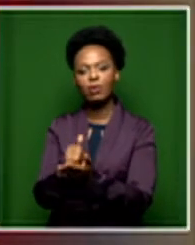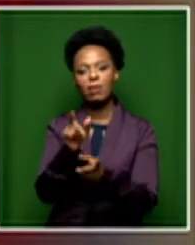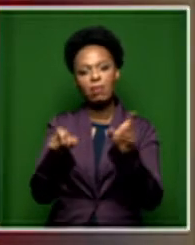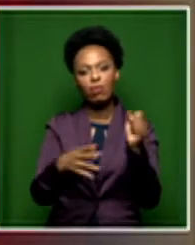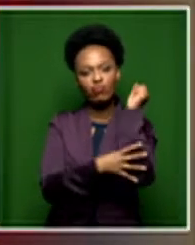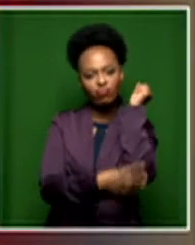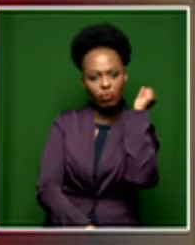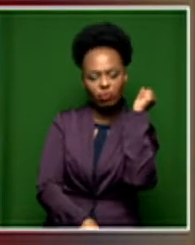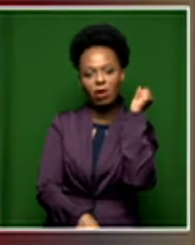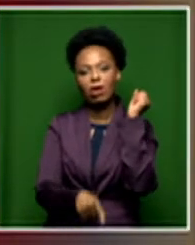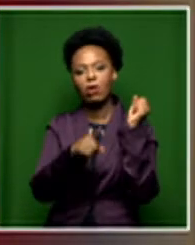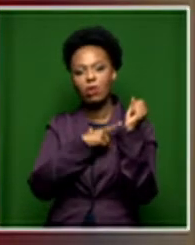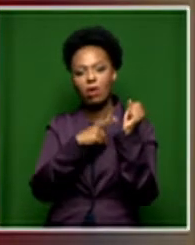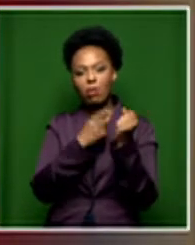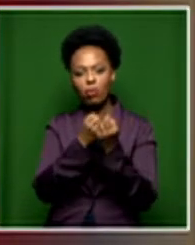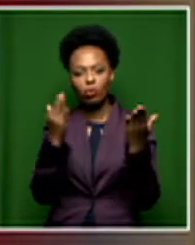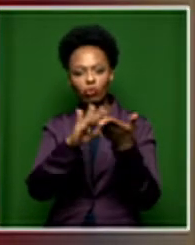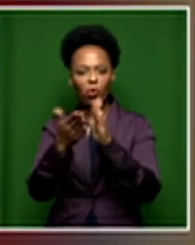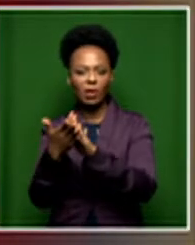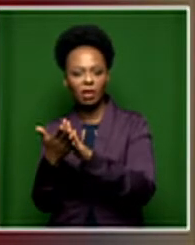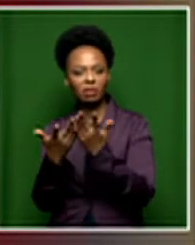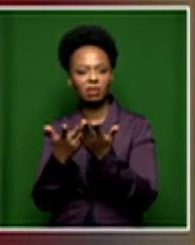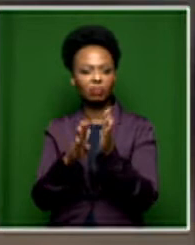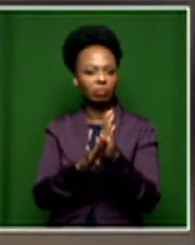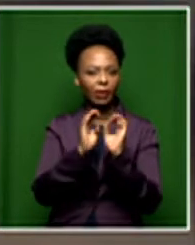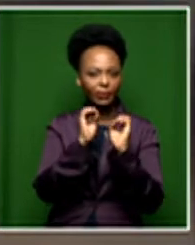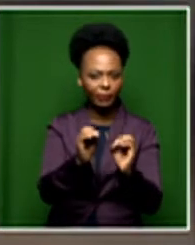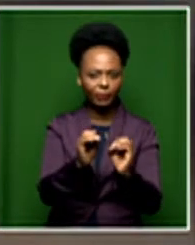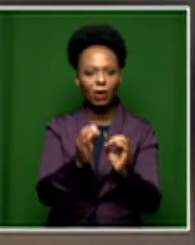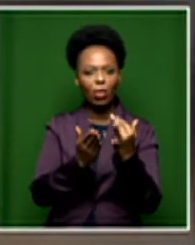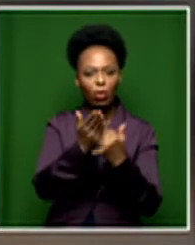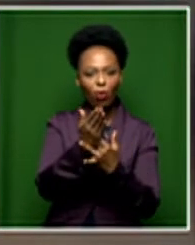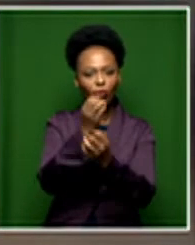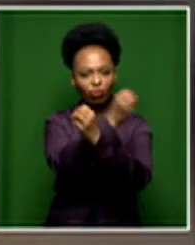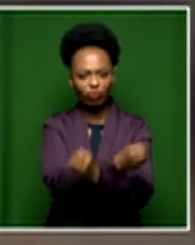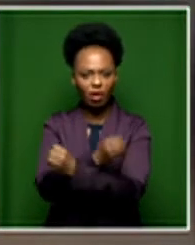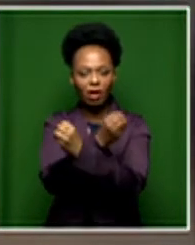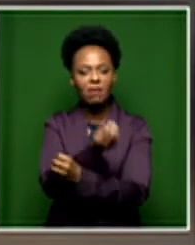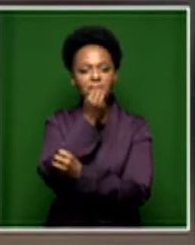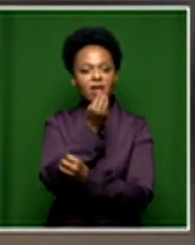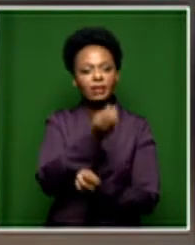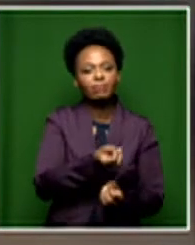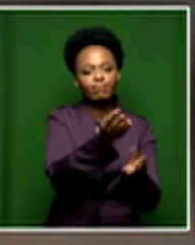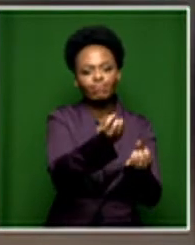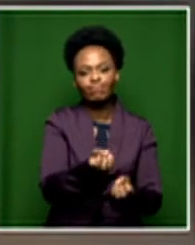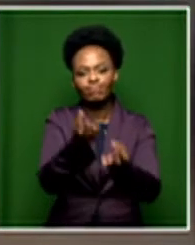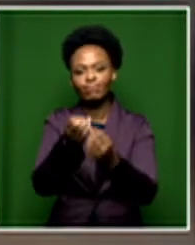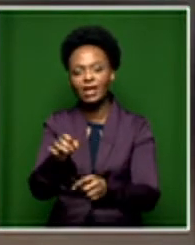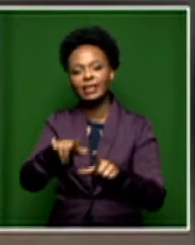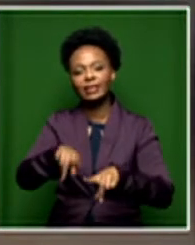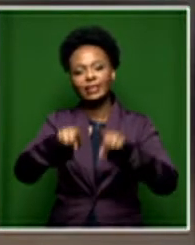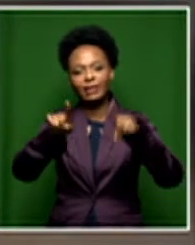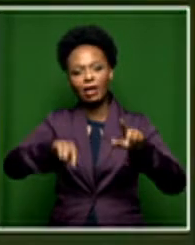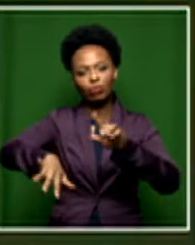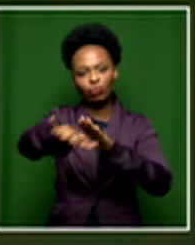basic needs to underprivileged communities. Through a fleet of trucks, meals are delivered to quite a number of locations around the